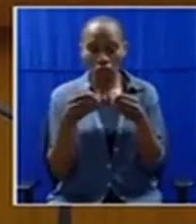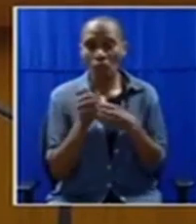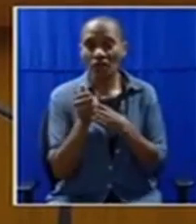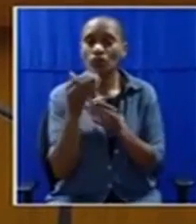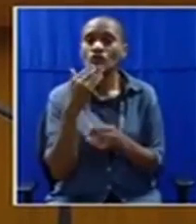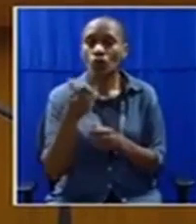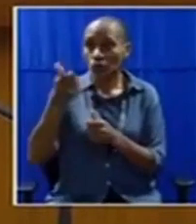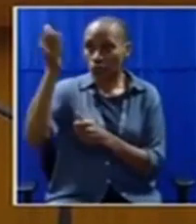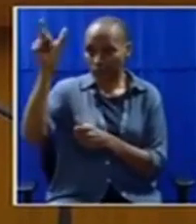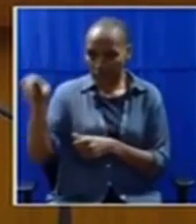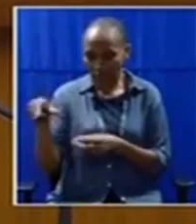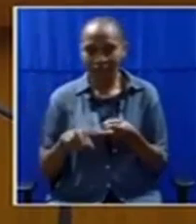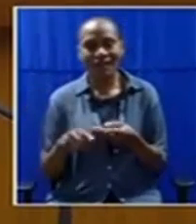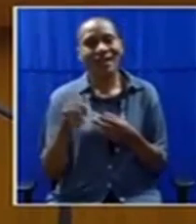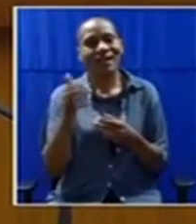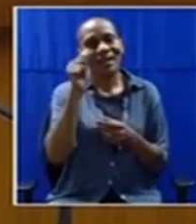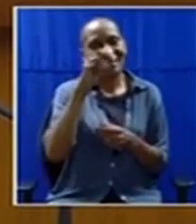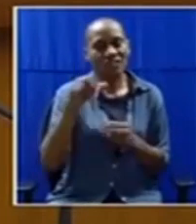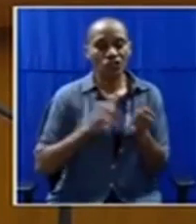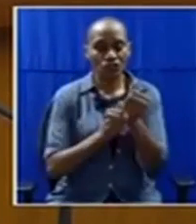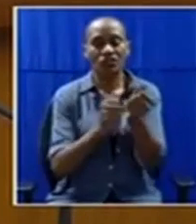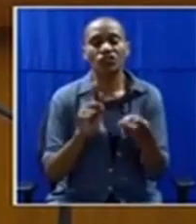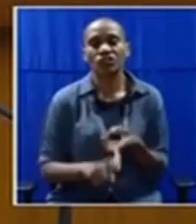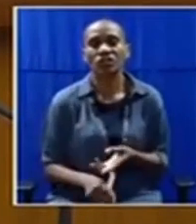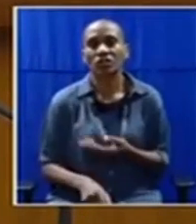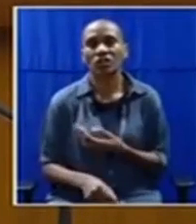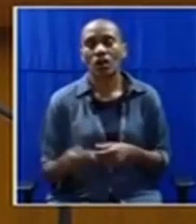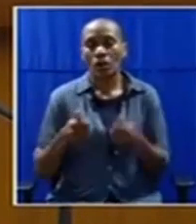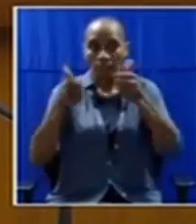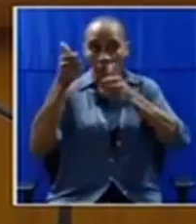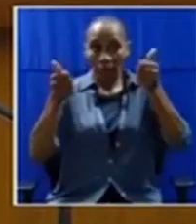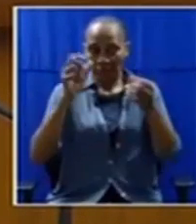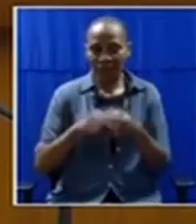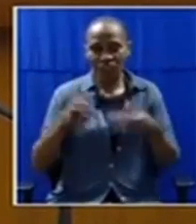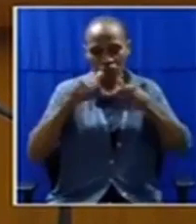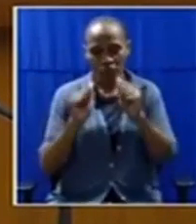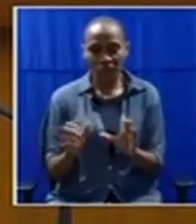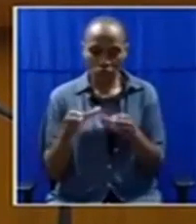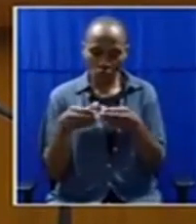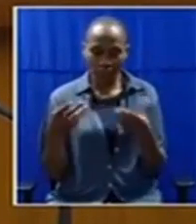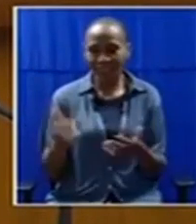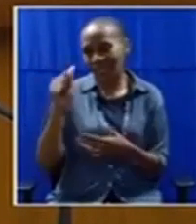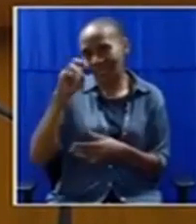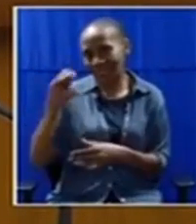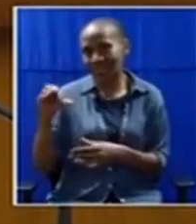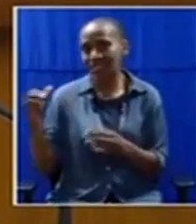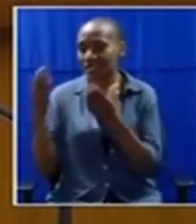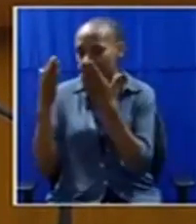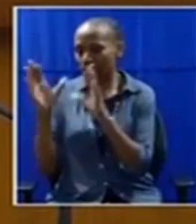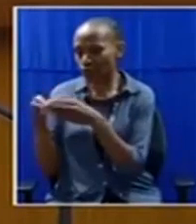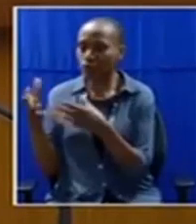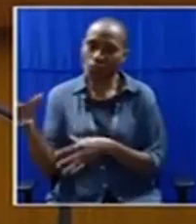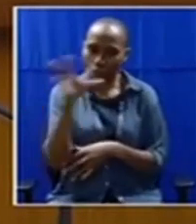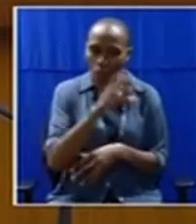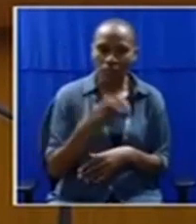the Speaker, the ANC strategy, our whips and chairpersons committee and ANC study groups.